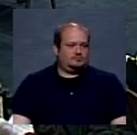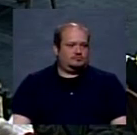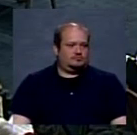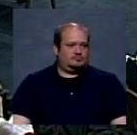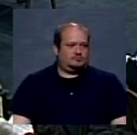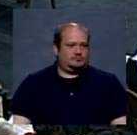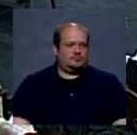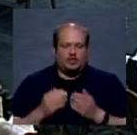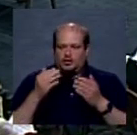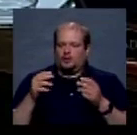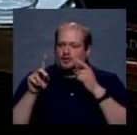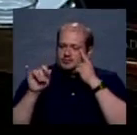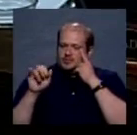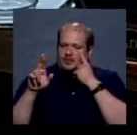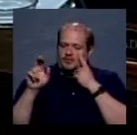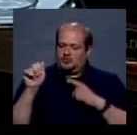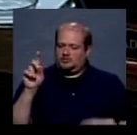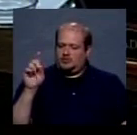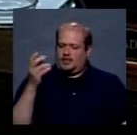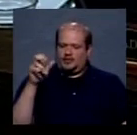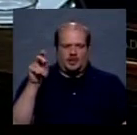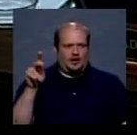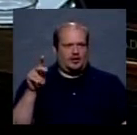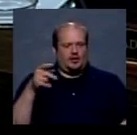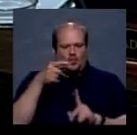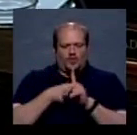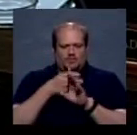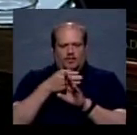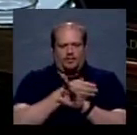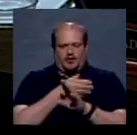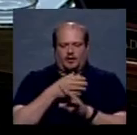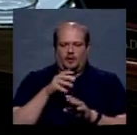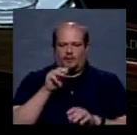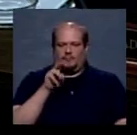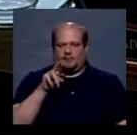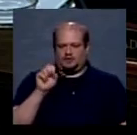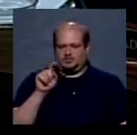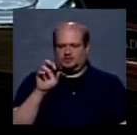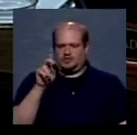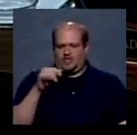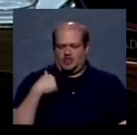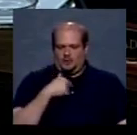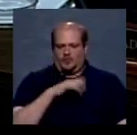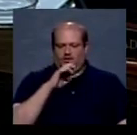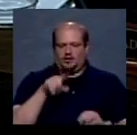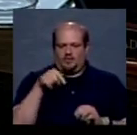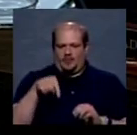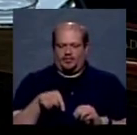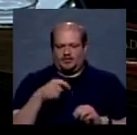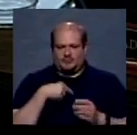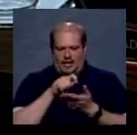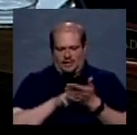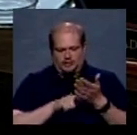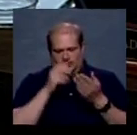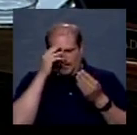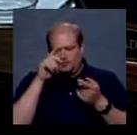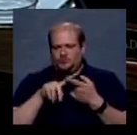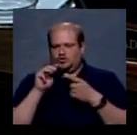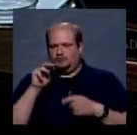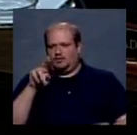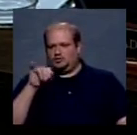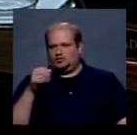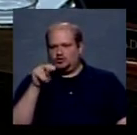Oh, go ahead, Director Adcock. Excuse me. About a month ago, Mr. Stuckey came and we had a talk about this, and I took the information to Mr.